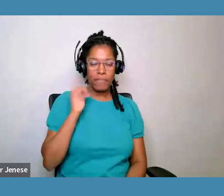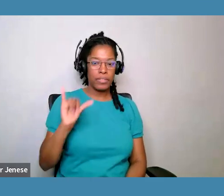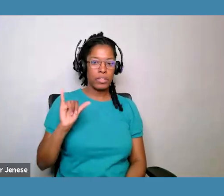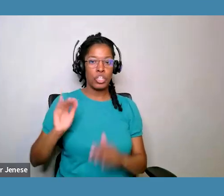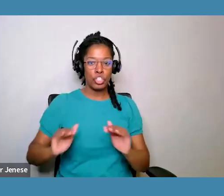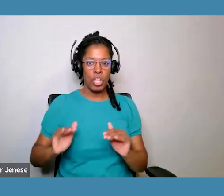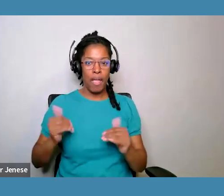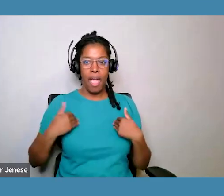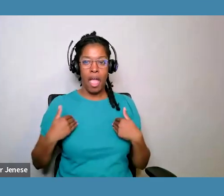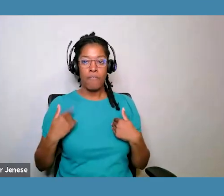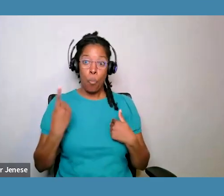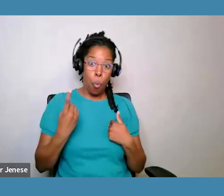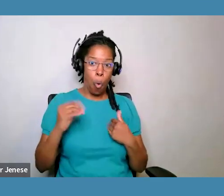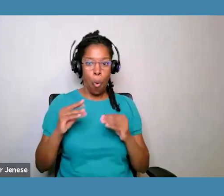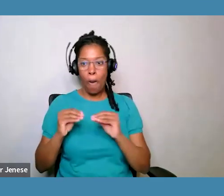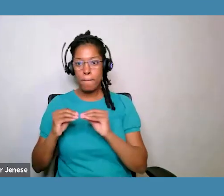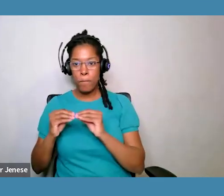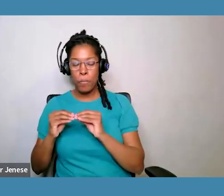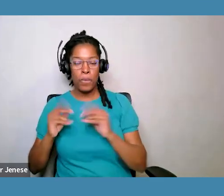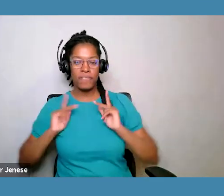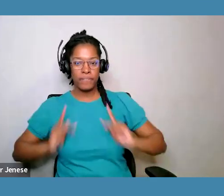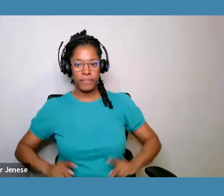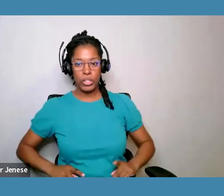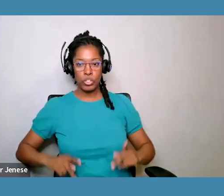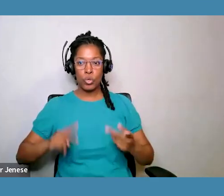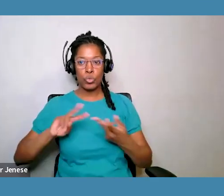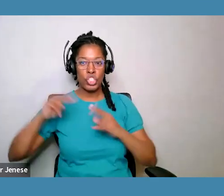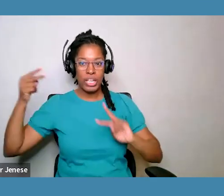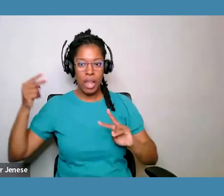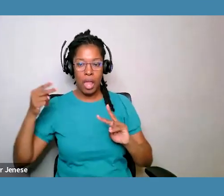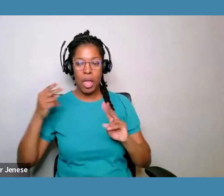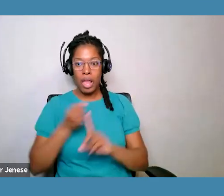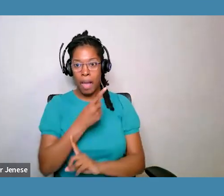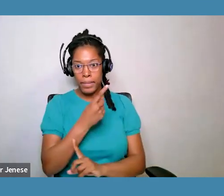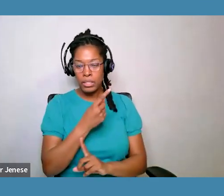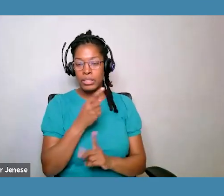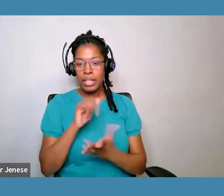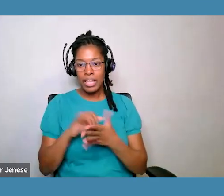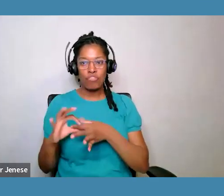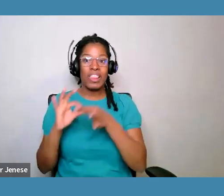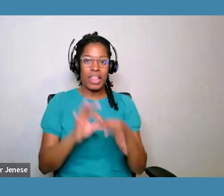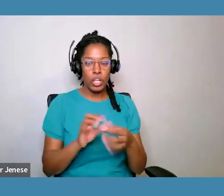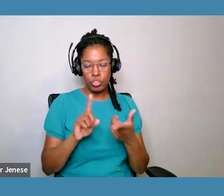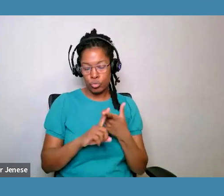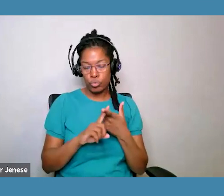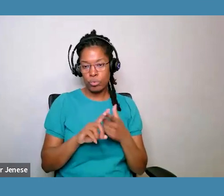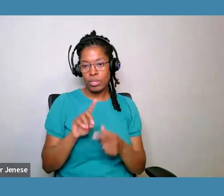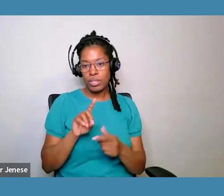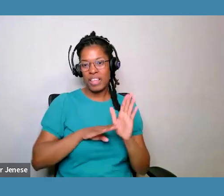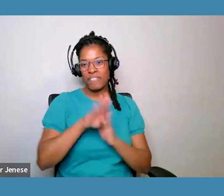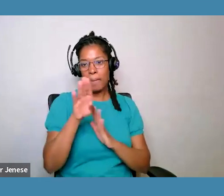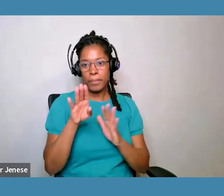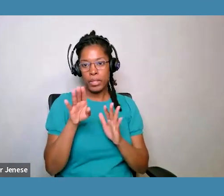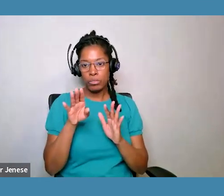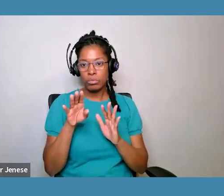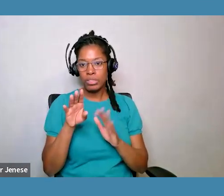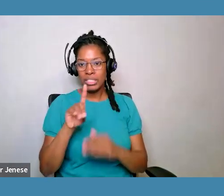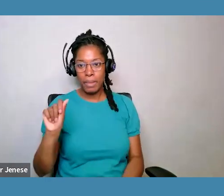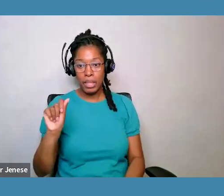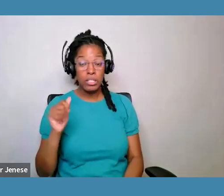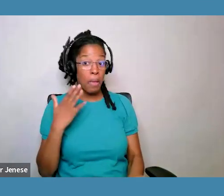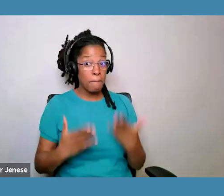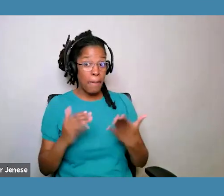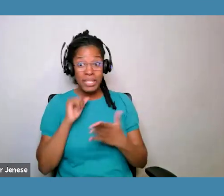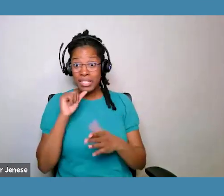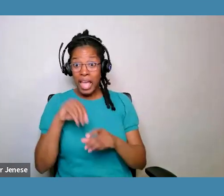anomalies associated with the developmental disability. So it may be something that's not in that list of diagnoses we went through earlier, but it's associated